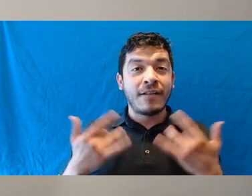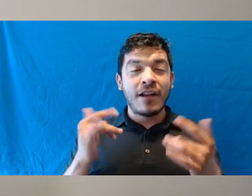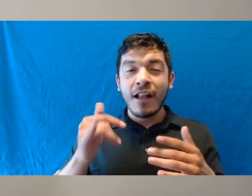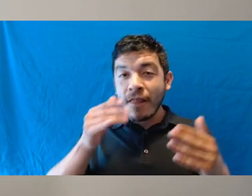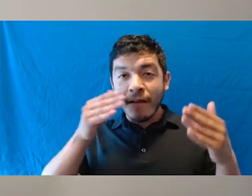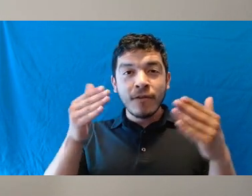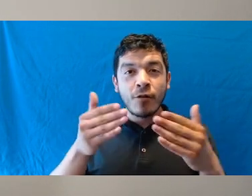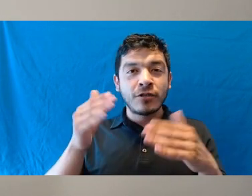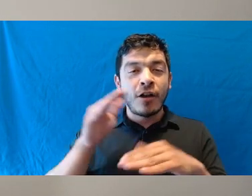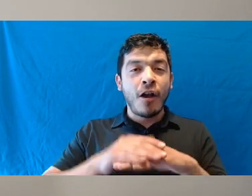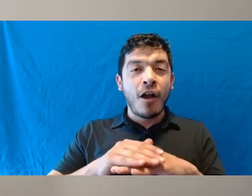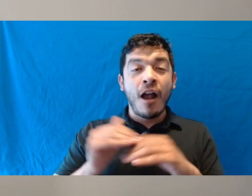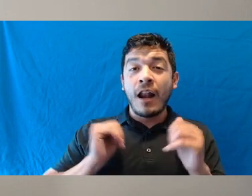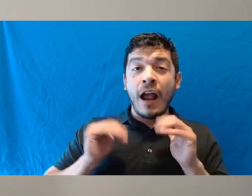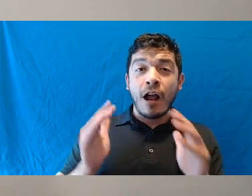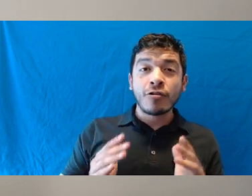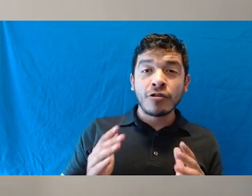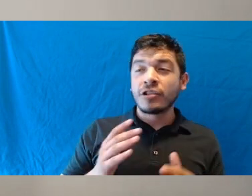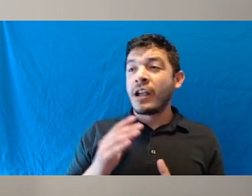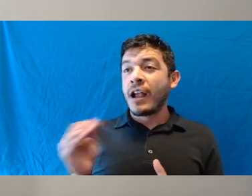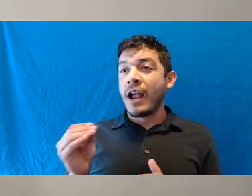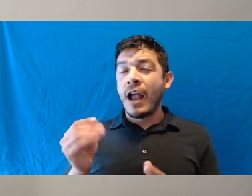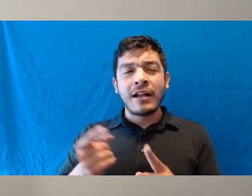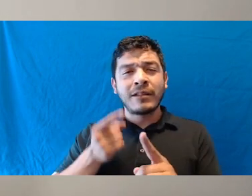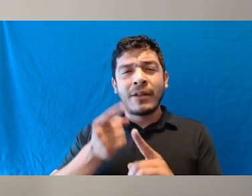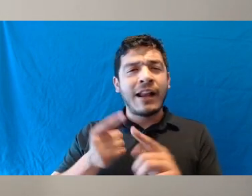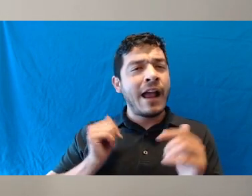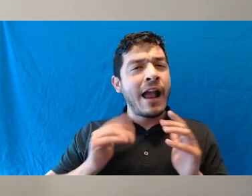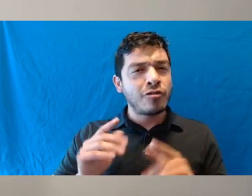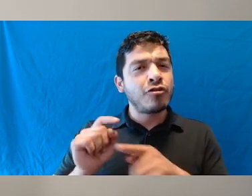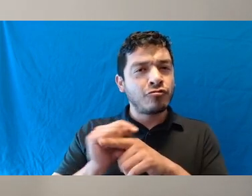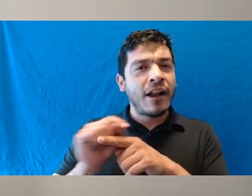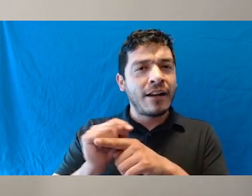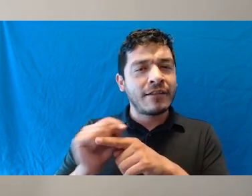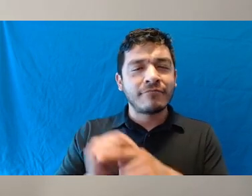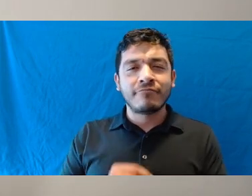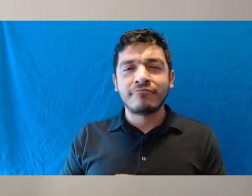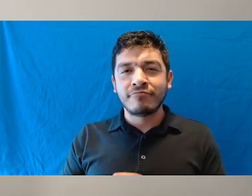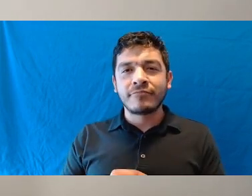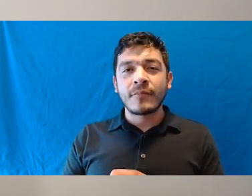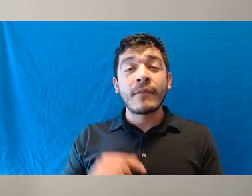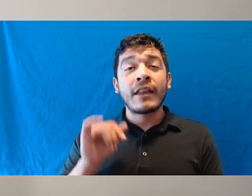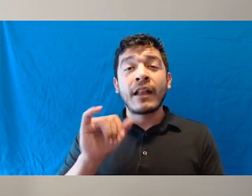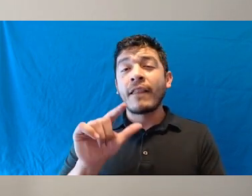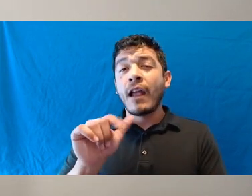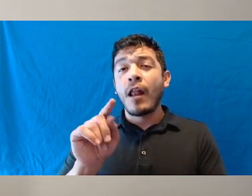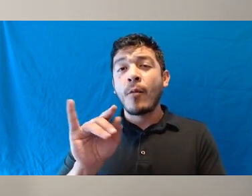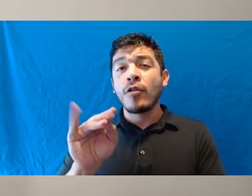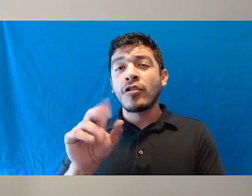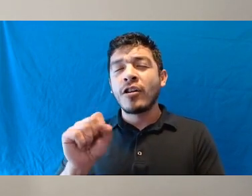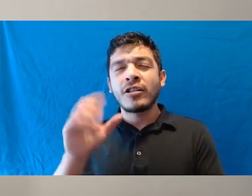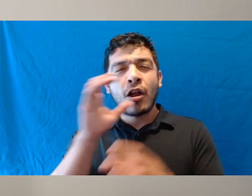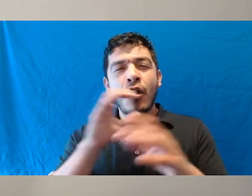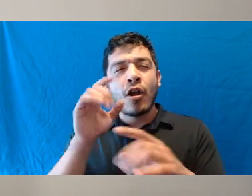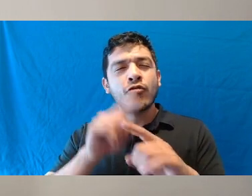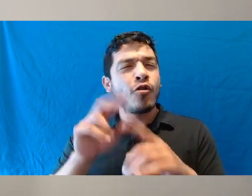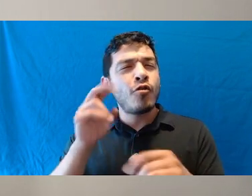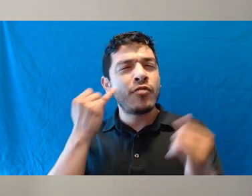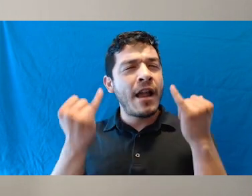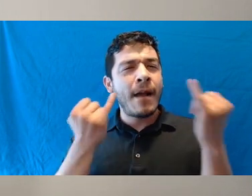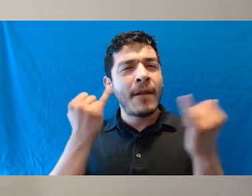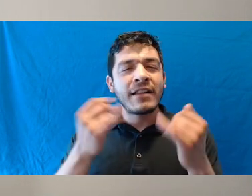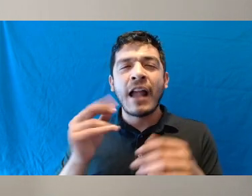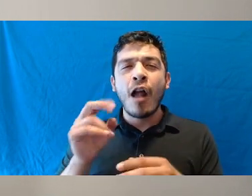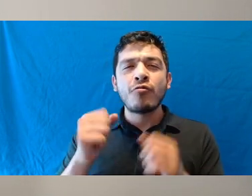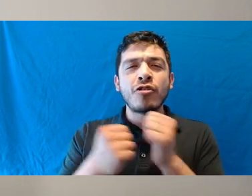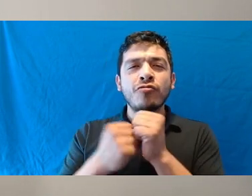actors and specifically actor training. The Laboratorio seeks to reimagine and restructure the practice of actor training. It